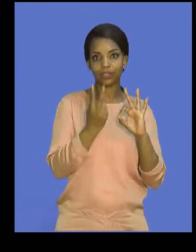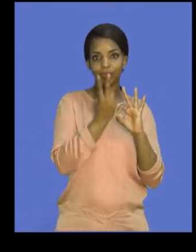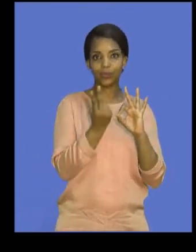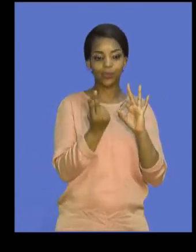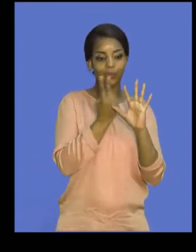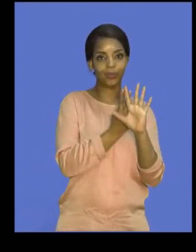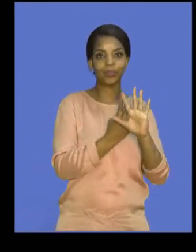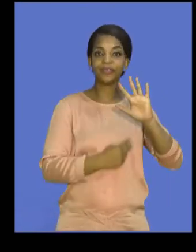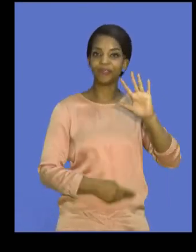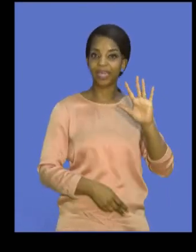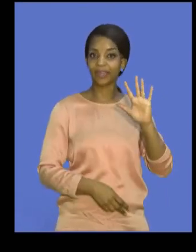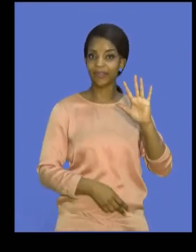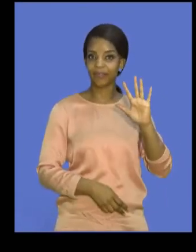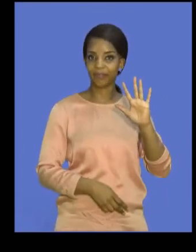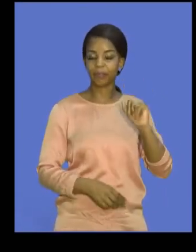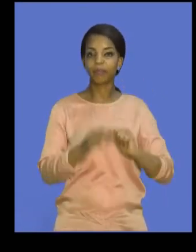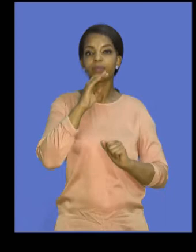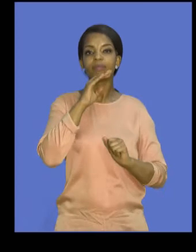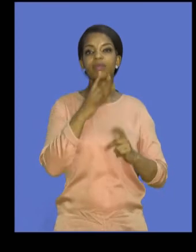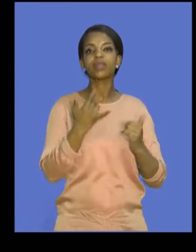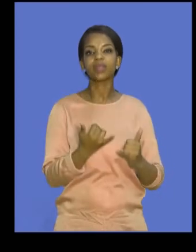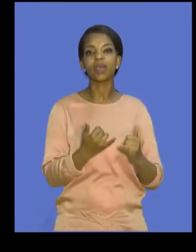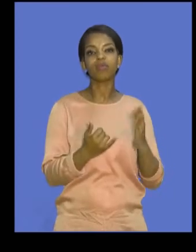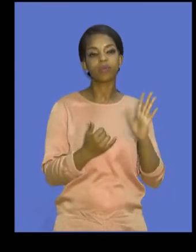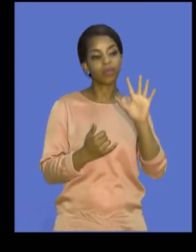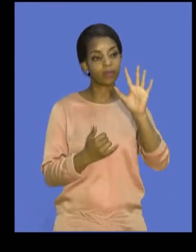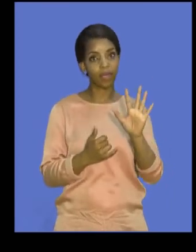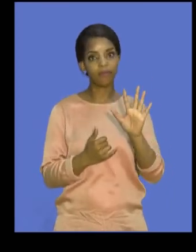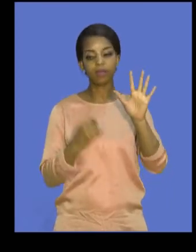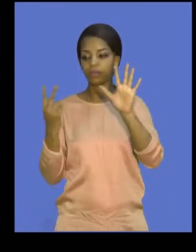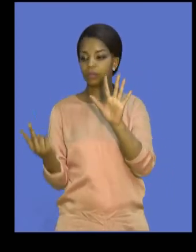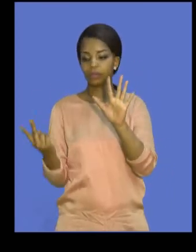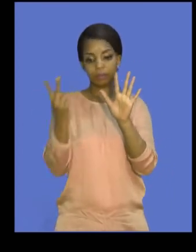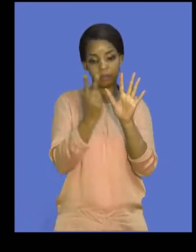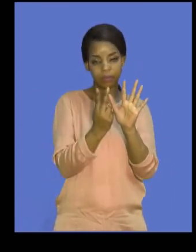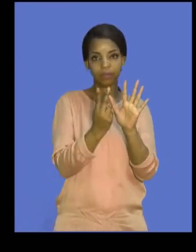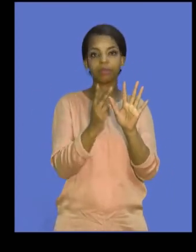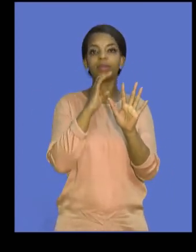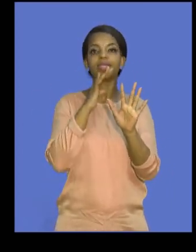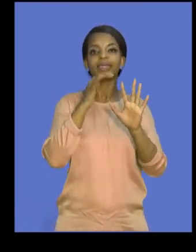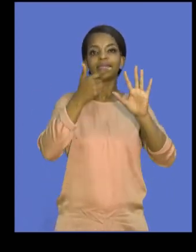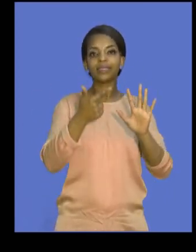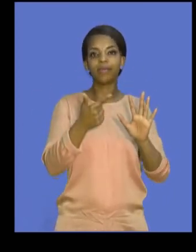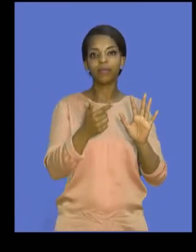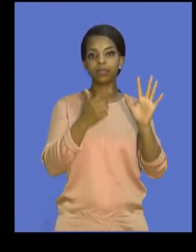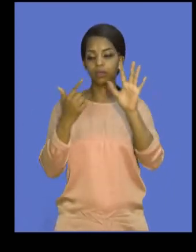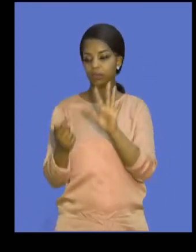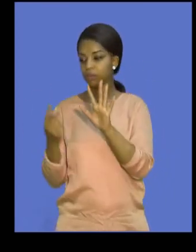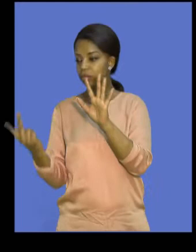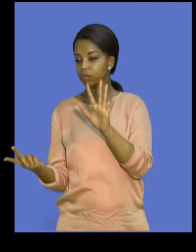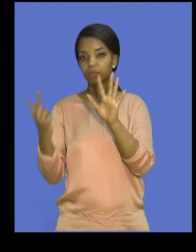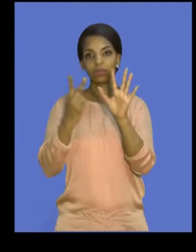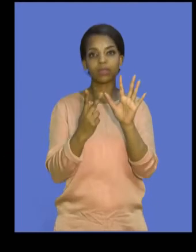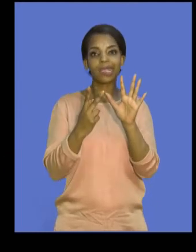it grew with 2. And then we added another 2, meaning it grew by 2 as well. And lastly, we